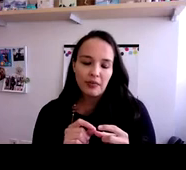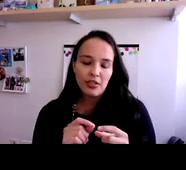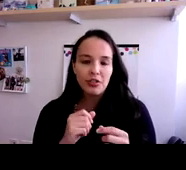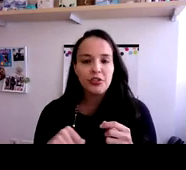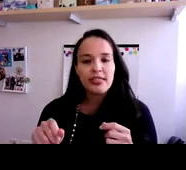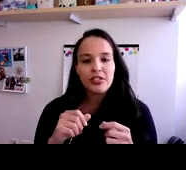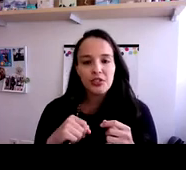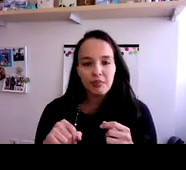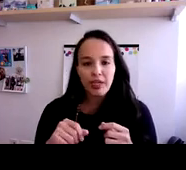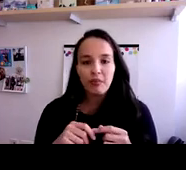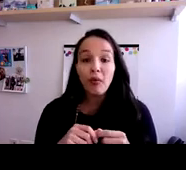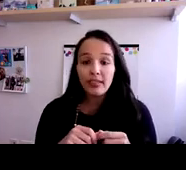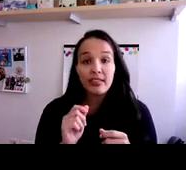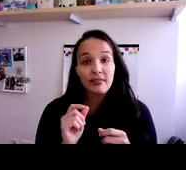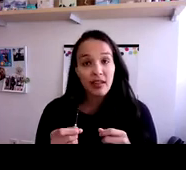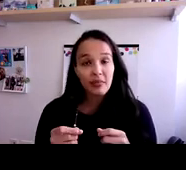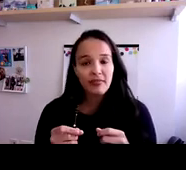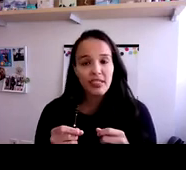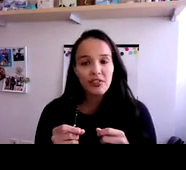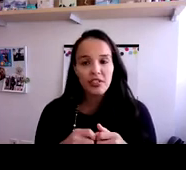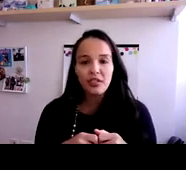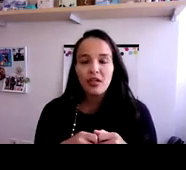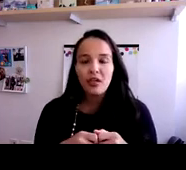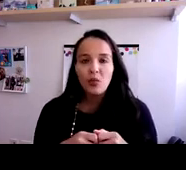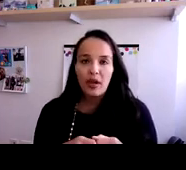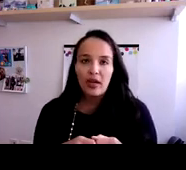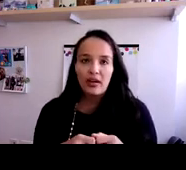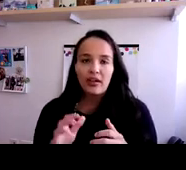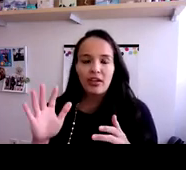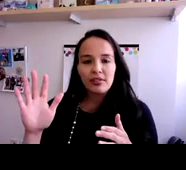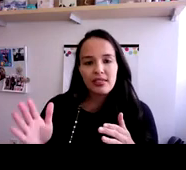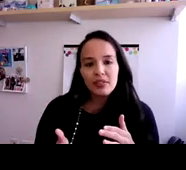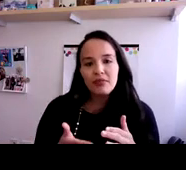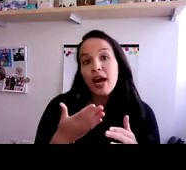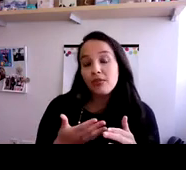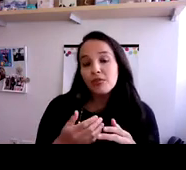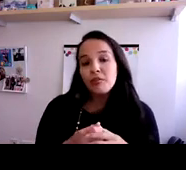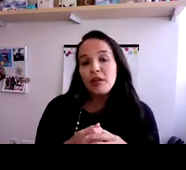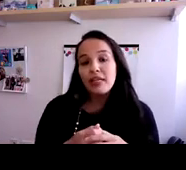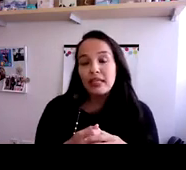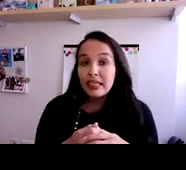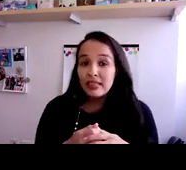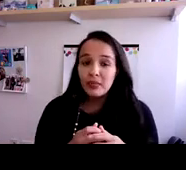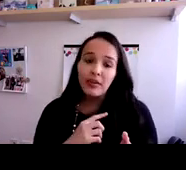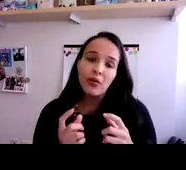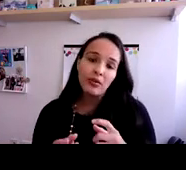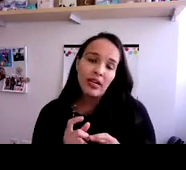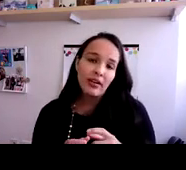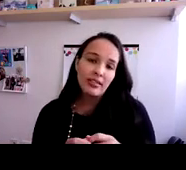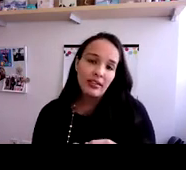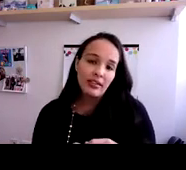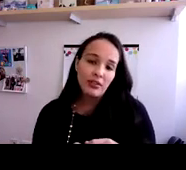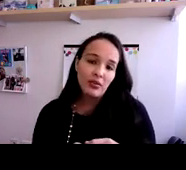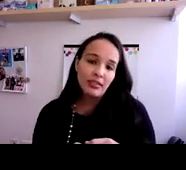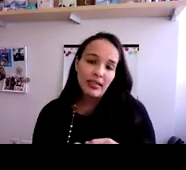a sort of transitional point in development of attention where, you know, systems of arousal may be linked with cortical